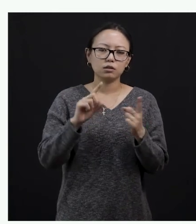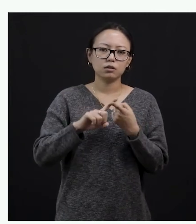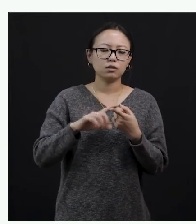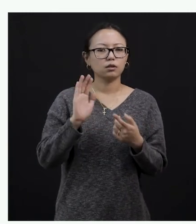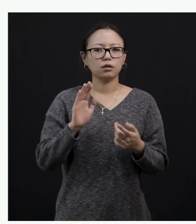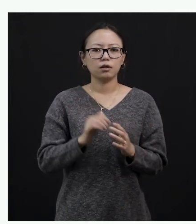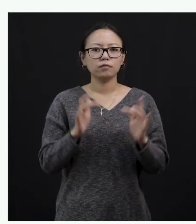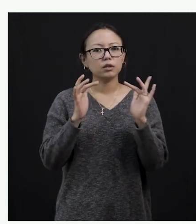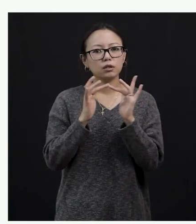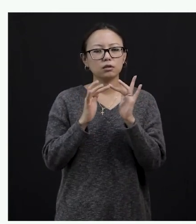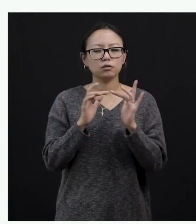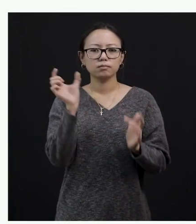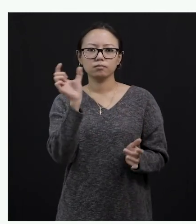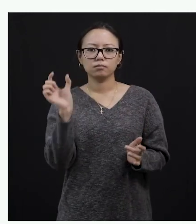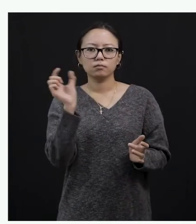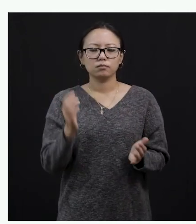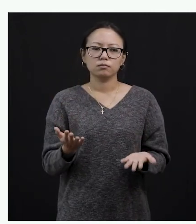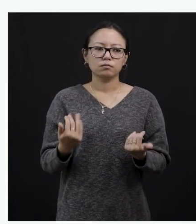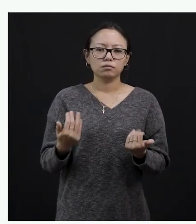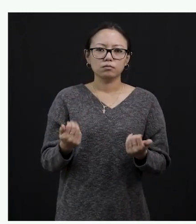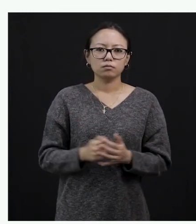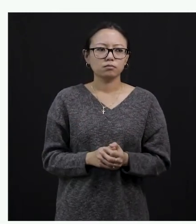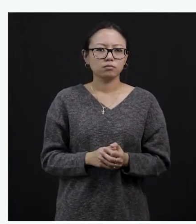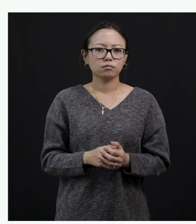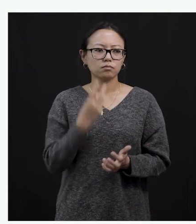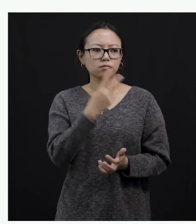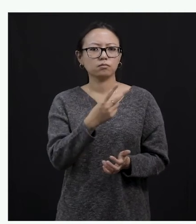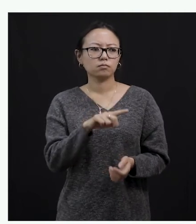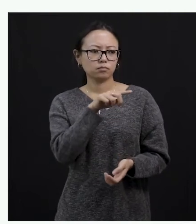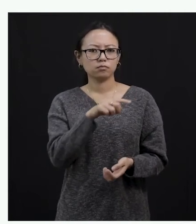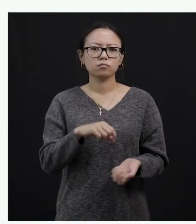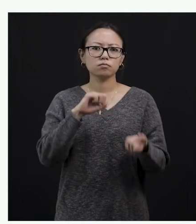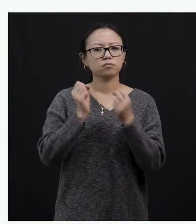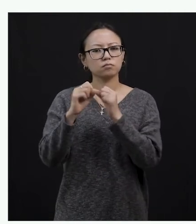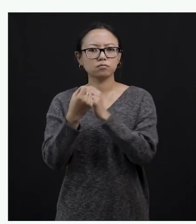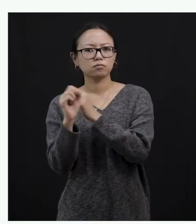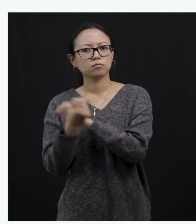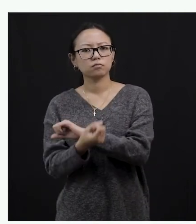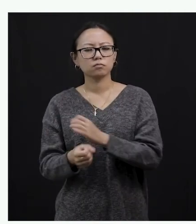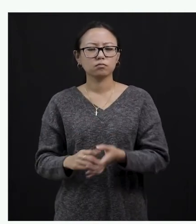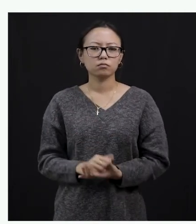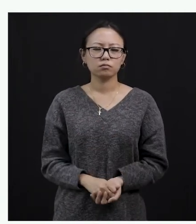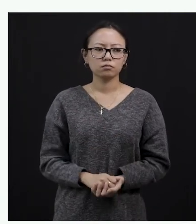more, right? So see the evolution of telephone and mobiles.